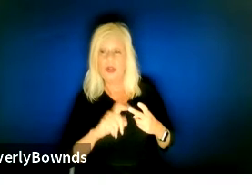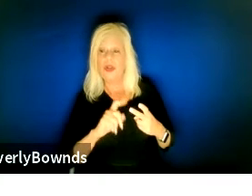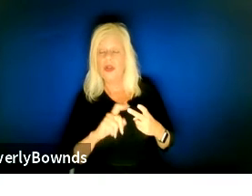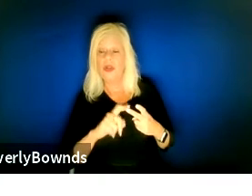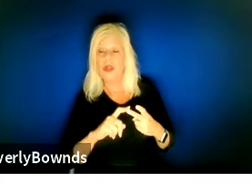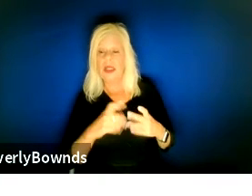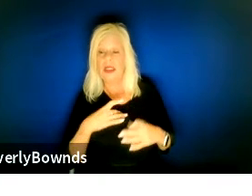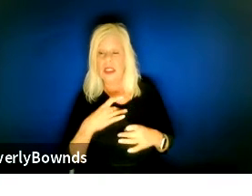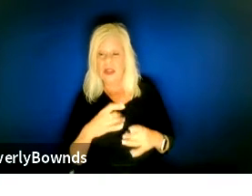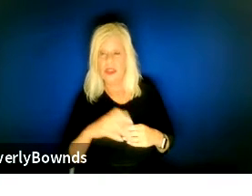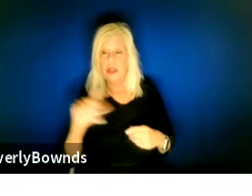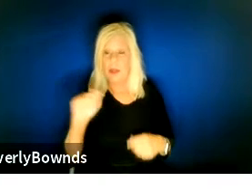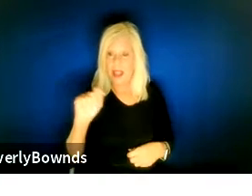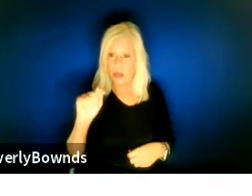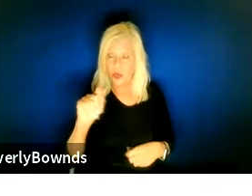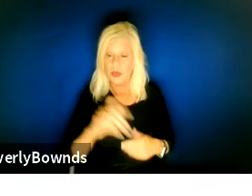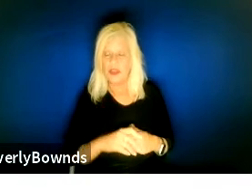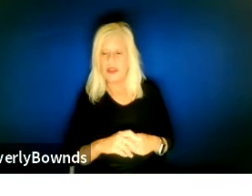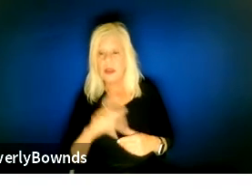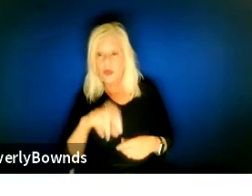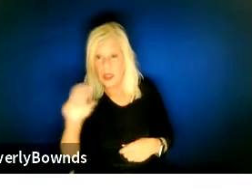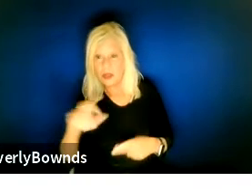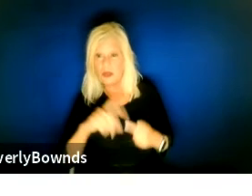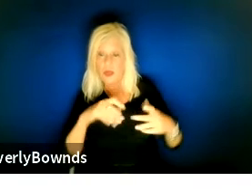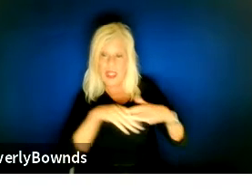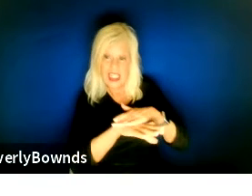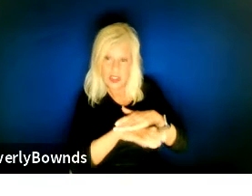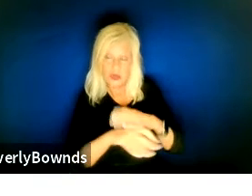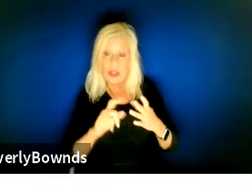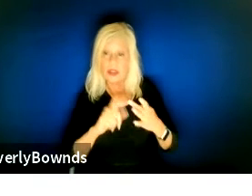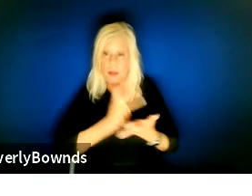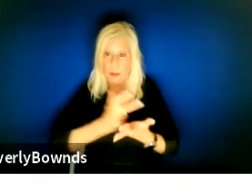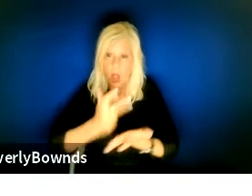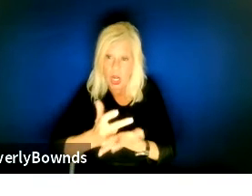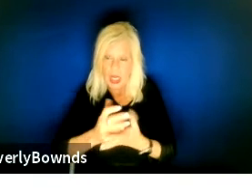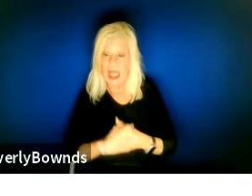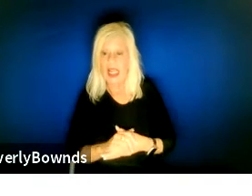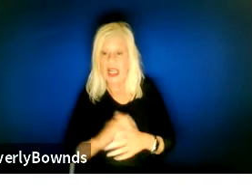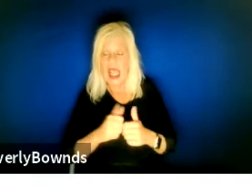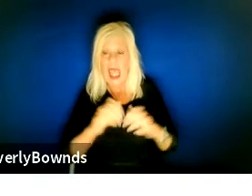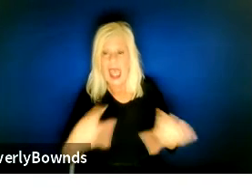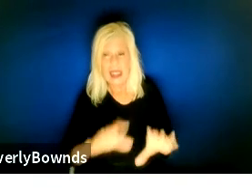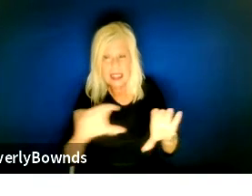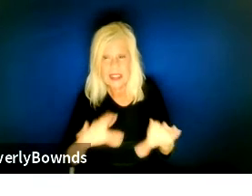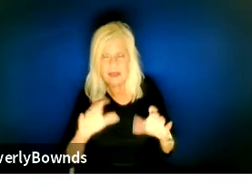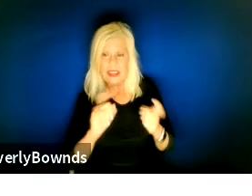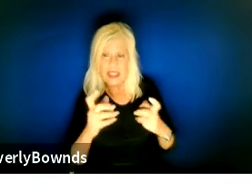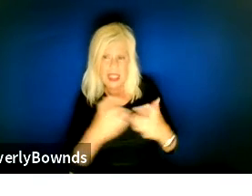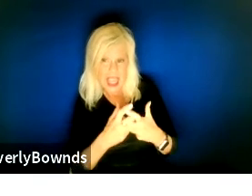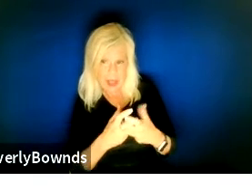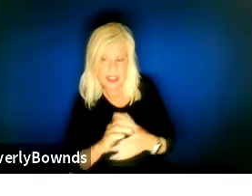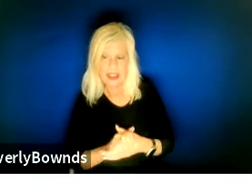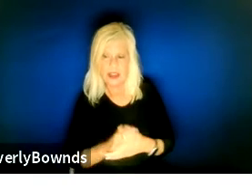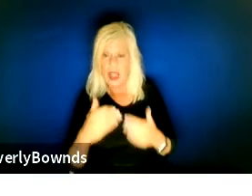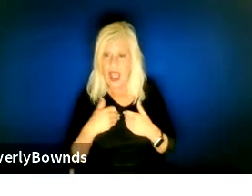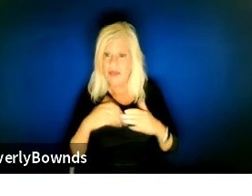about bathrooms, how accessible the entrance routes are, parking, how the activities are adapted. Do they have